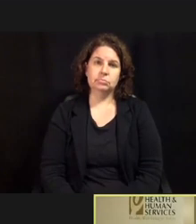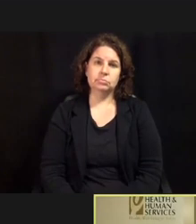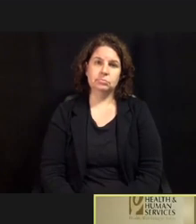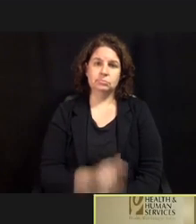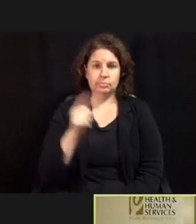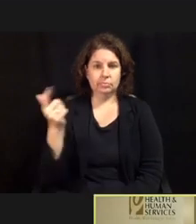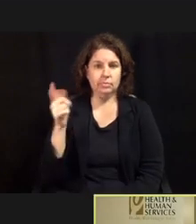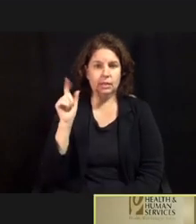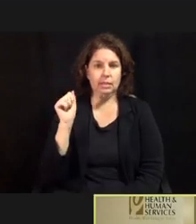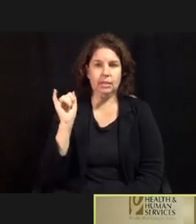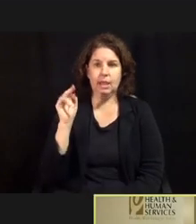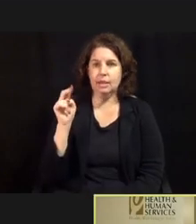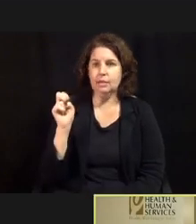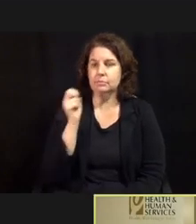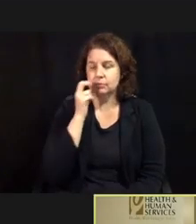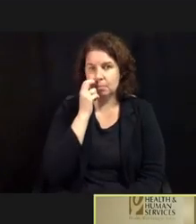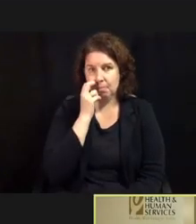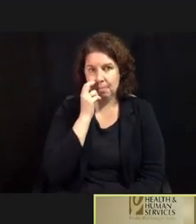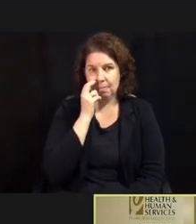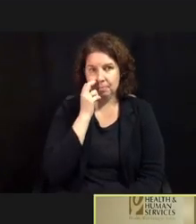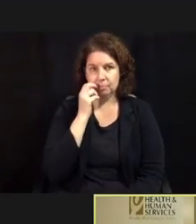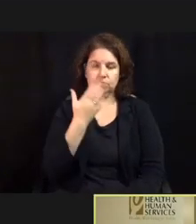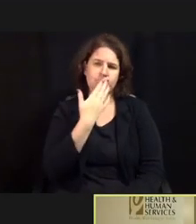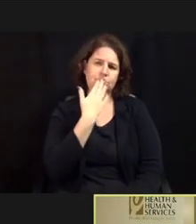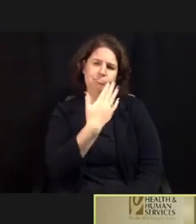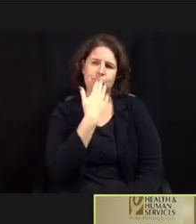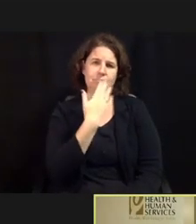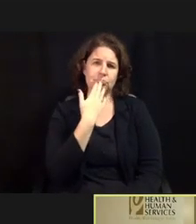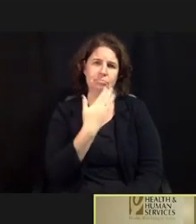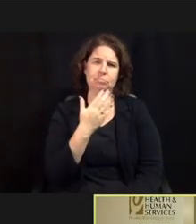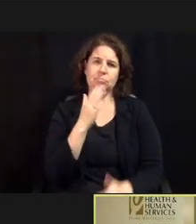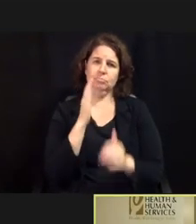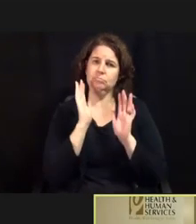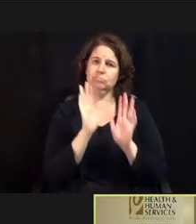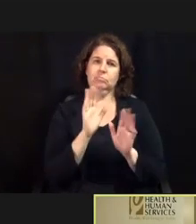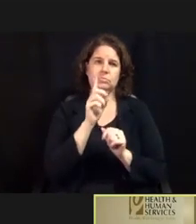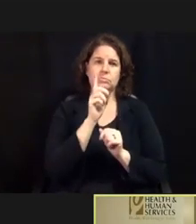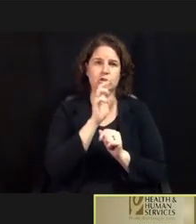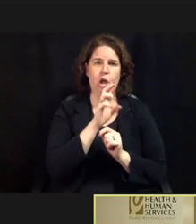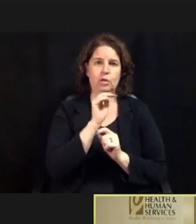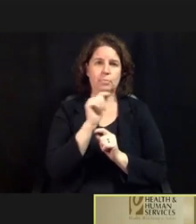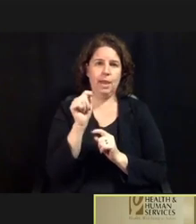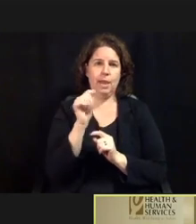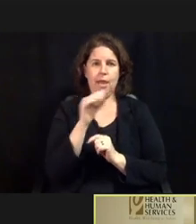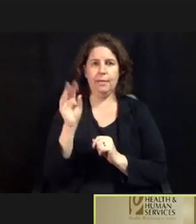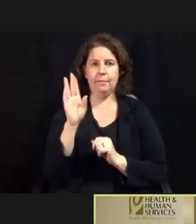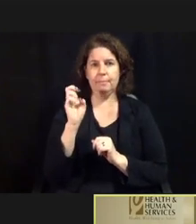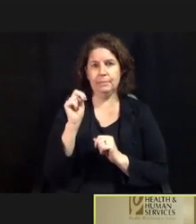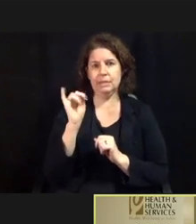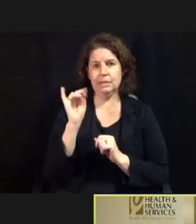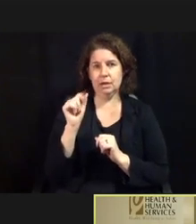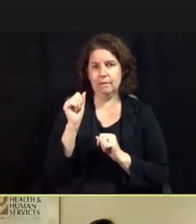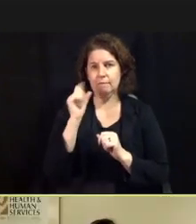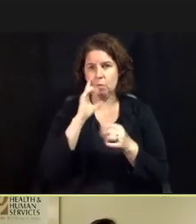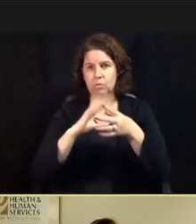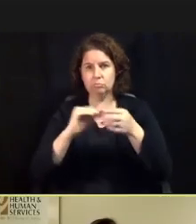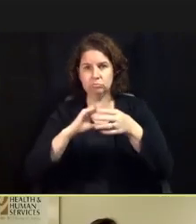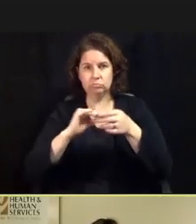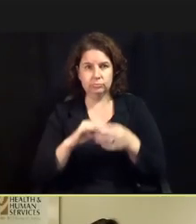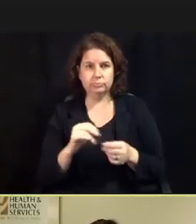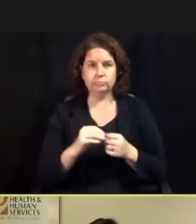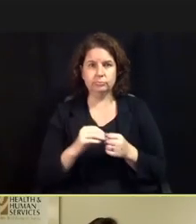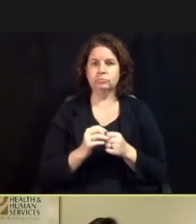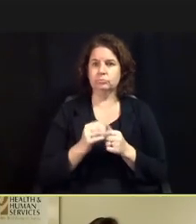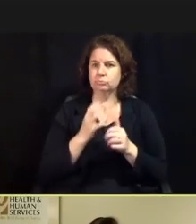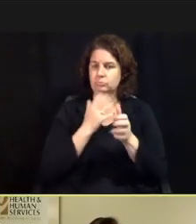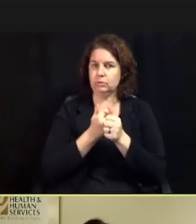Awesome. Well, thank you very much, Dr. Matt and Benita, for that comprehensive update. For those of you that are